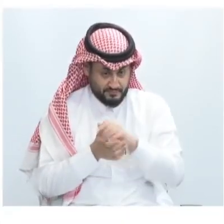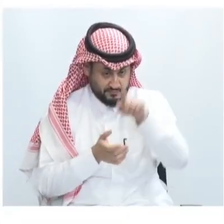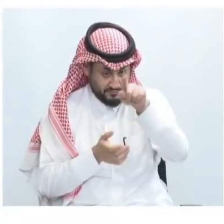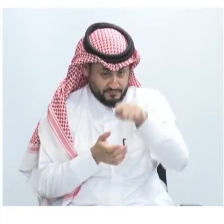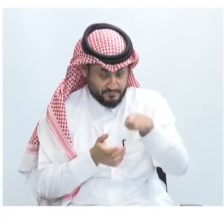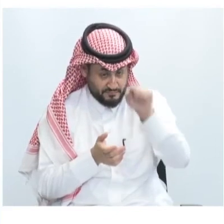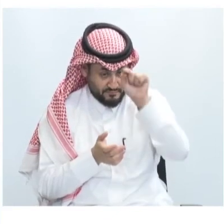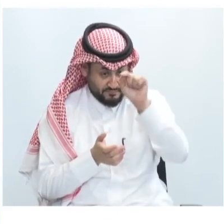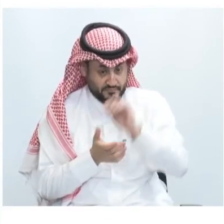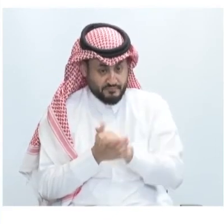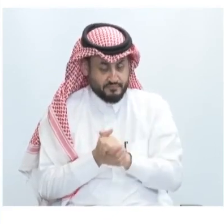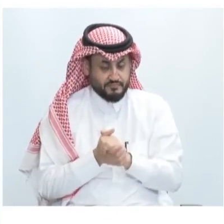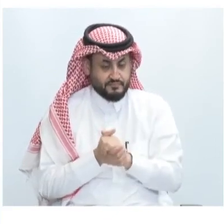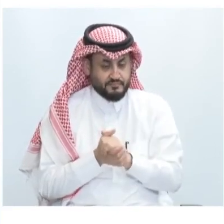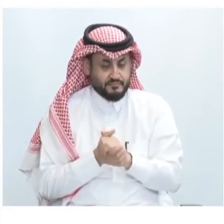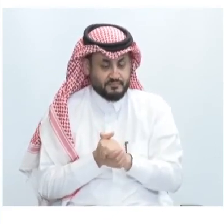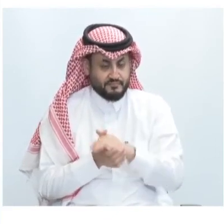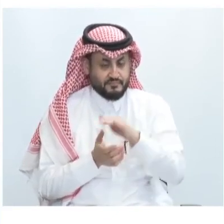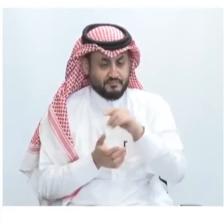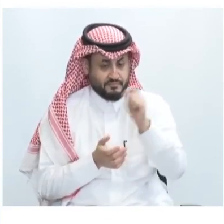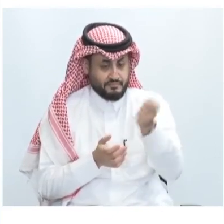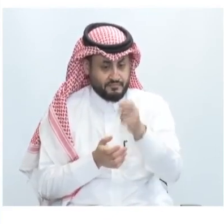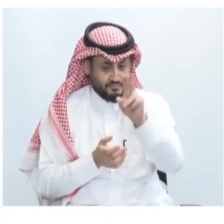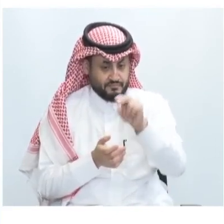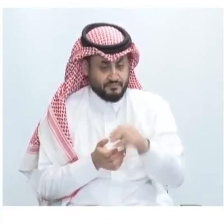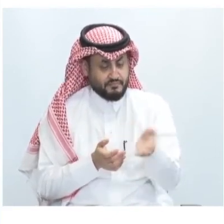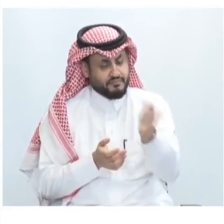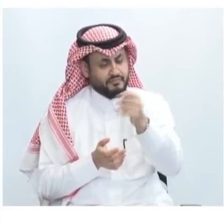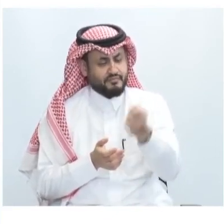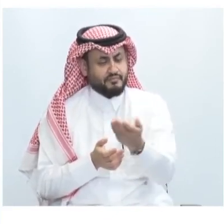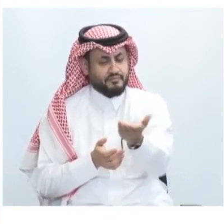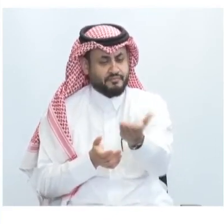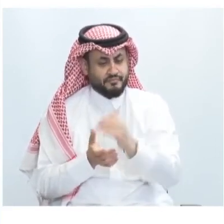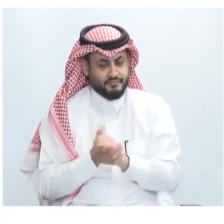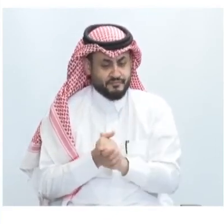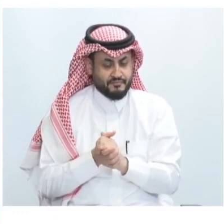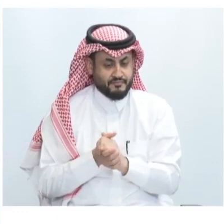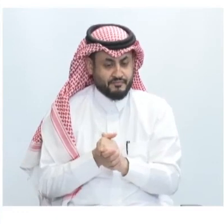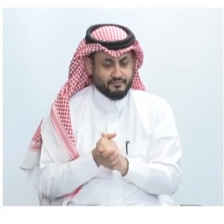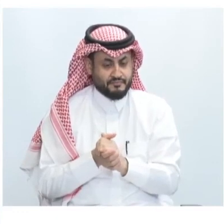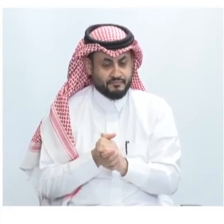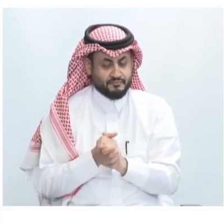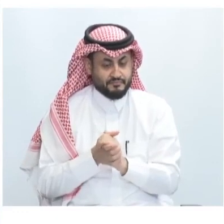down, okay, and we have a dot over it. Okay, let's write it. So,